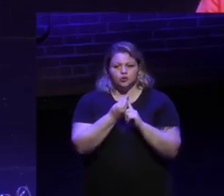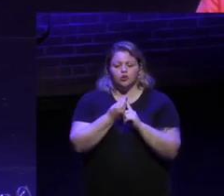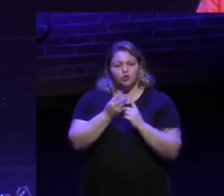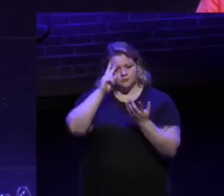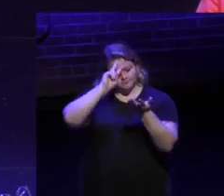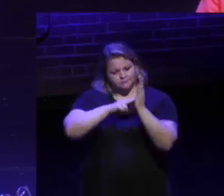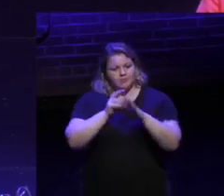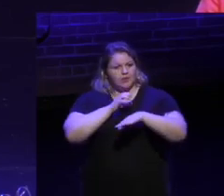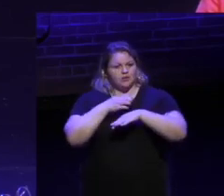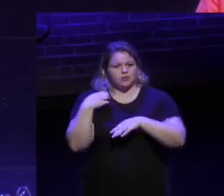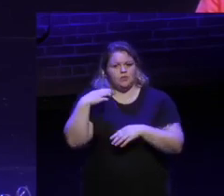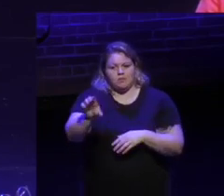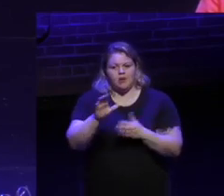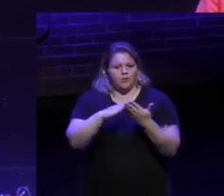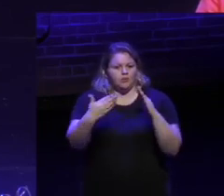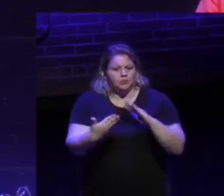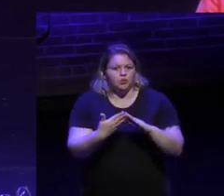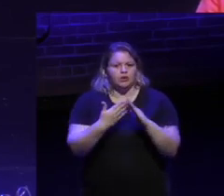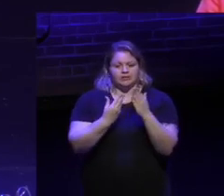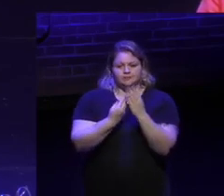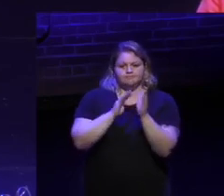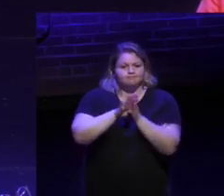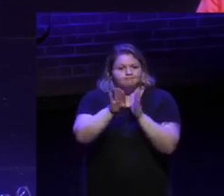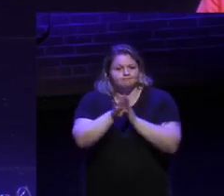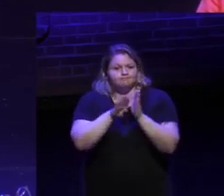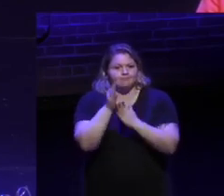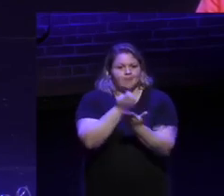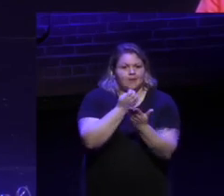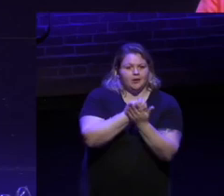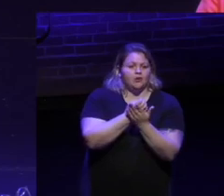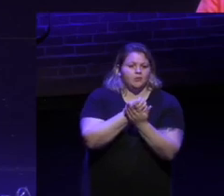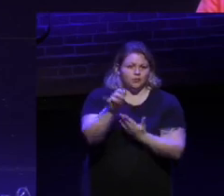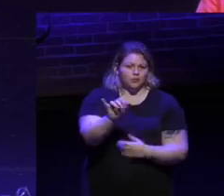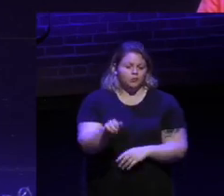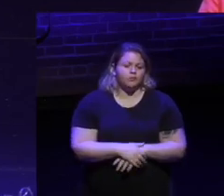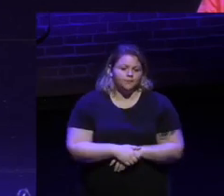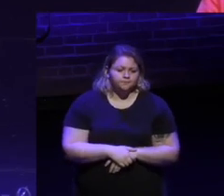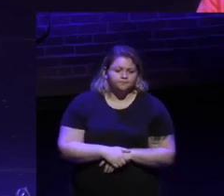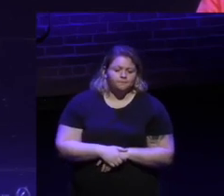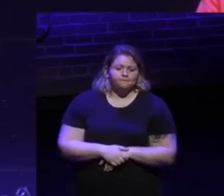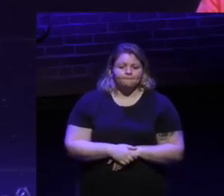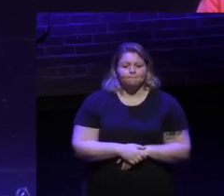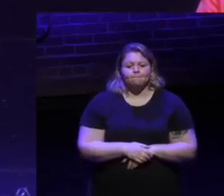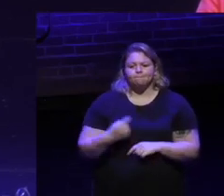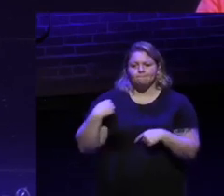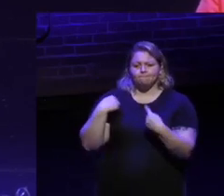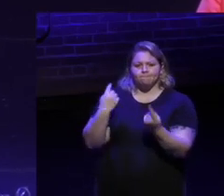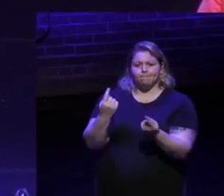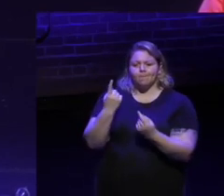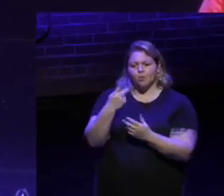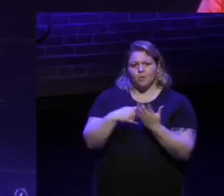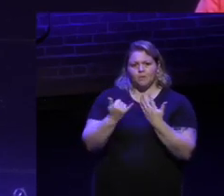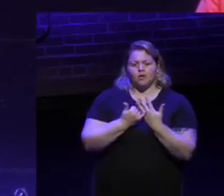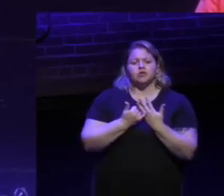also lead to more growth and economic development. And another program I've been particularly proud of over the last several years is an effort to